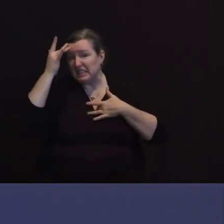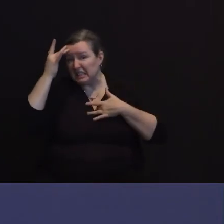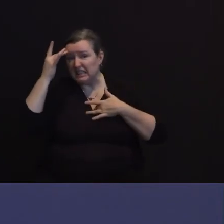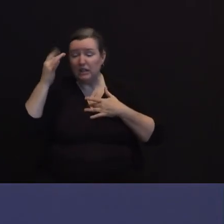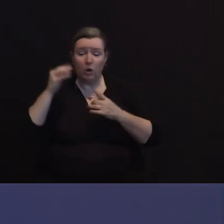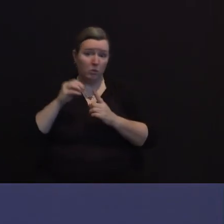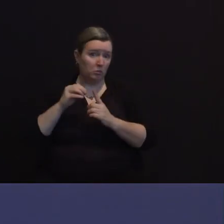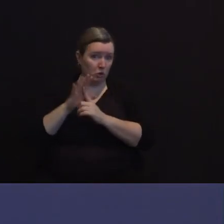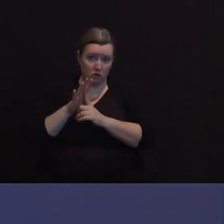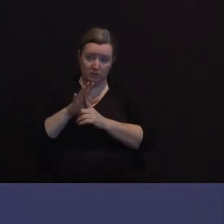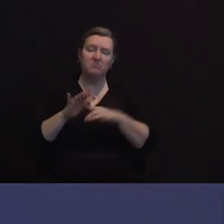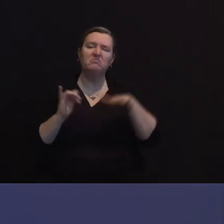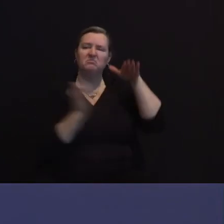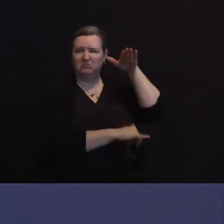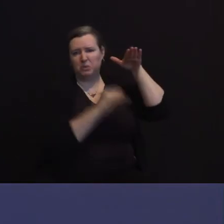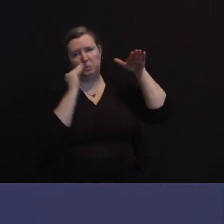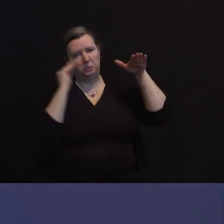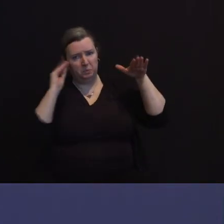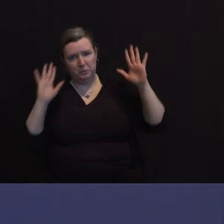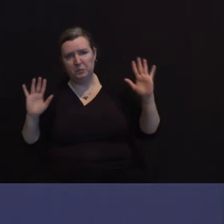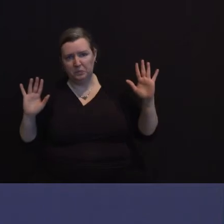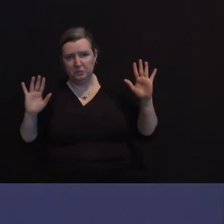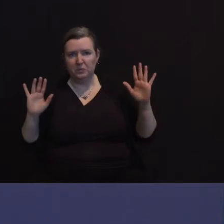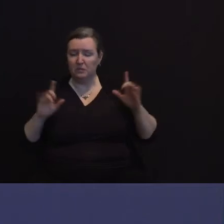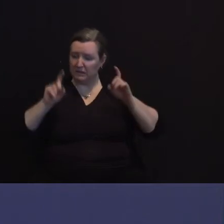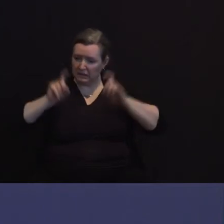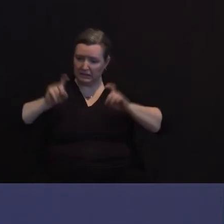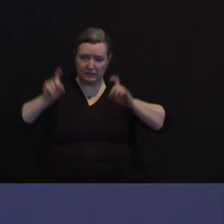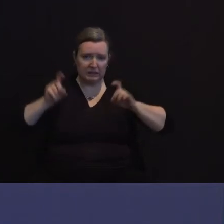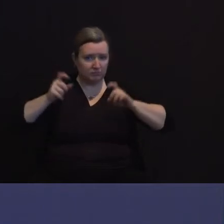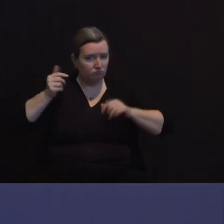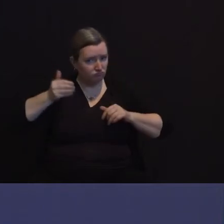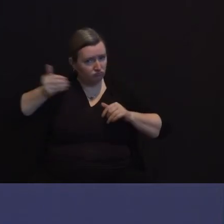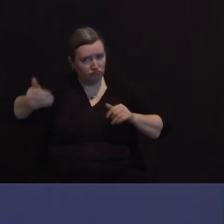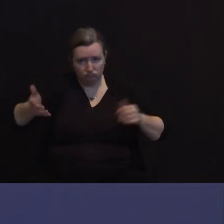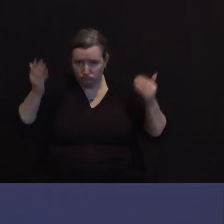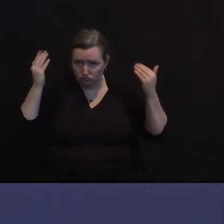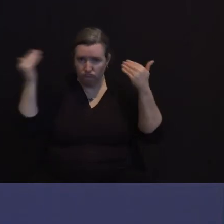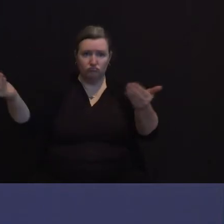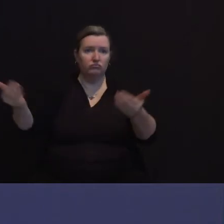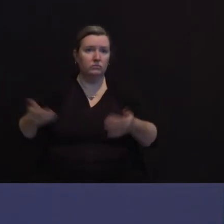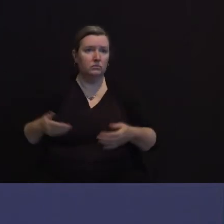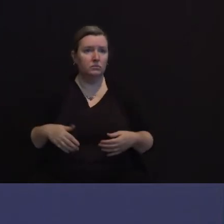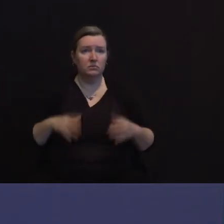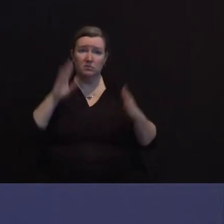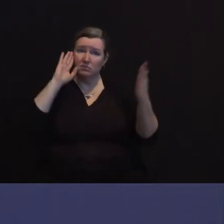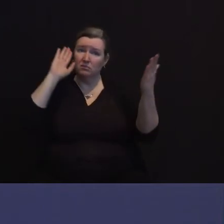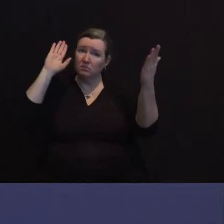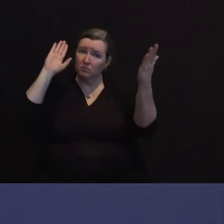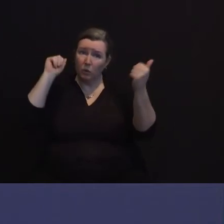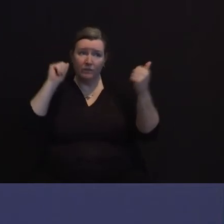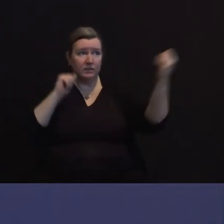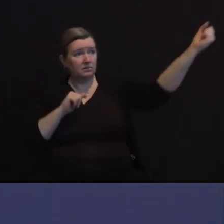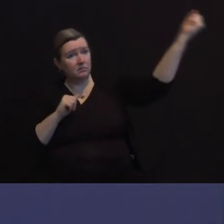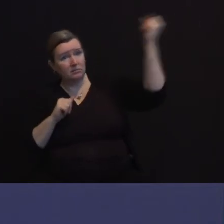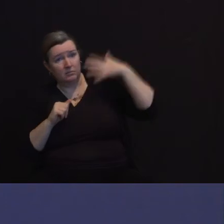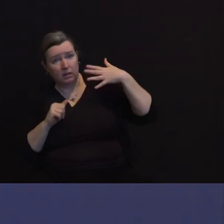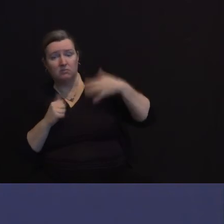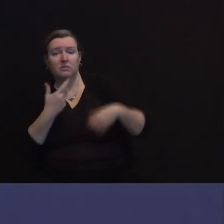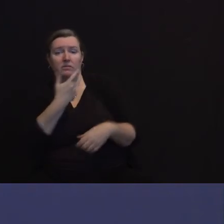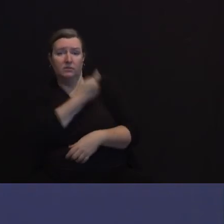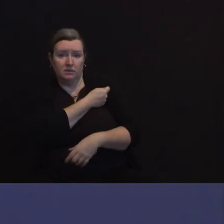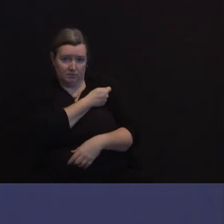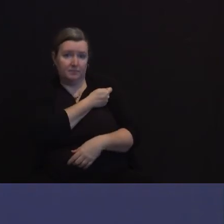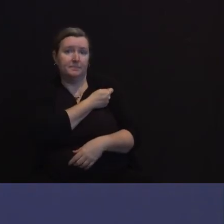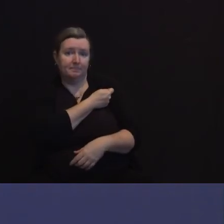get tested. And on top of all that, God willing, we'll get the supply demand, we'll get the supply we need out of the feds, we'll